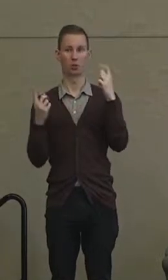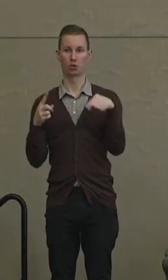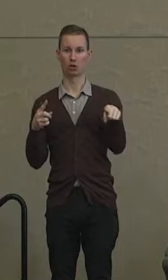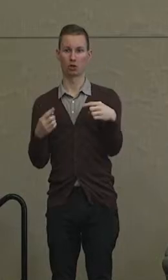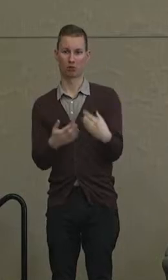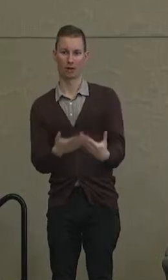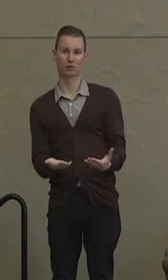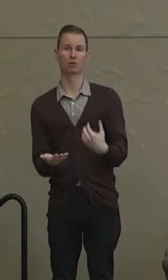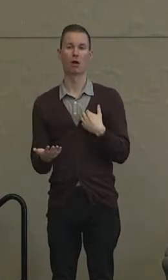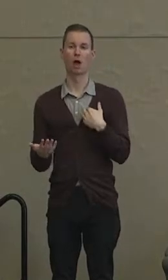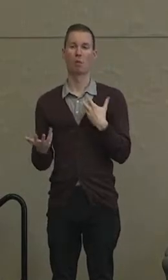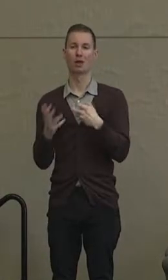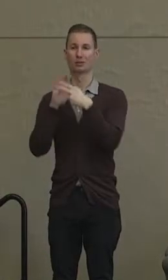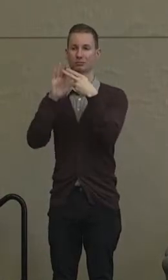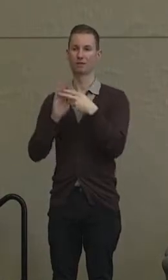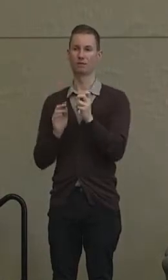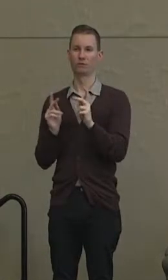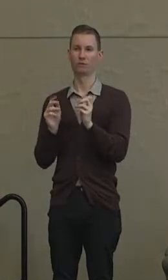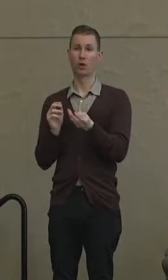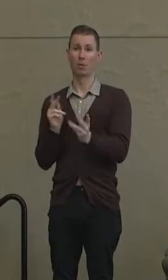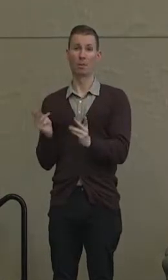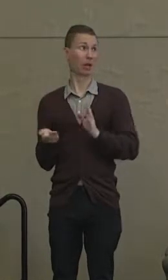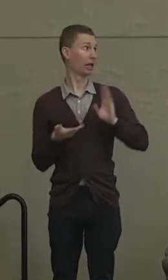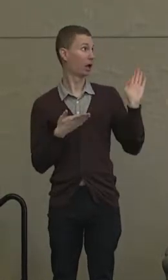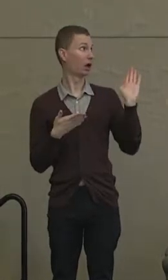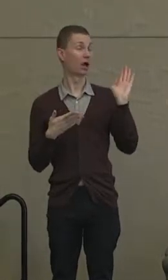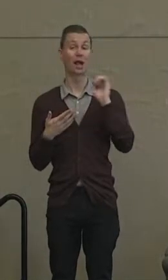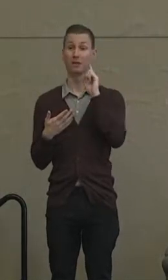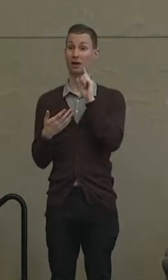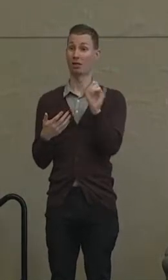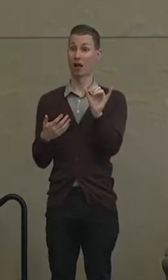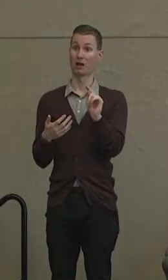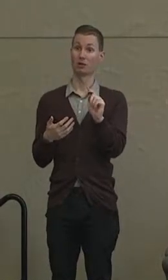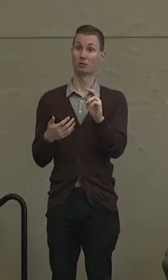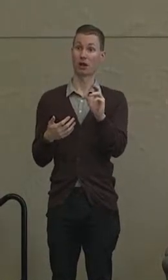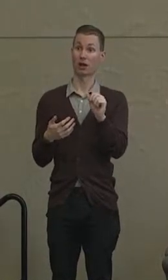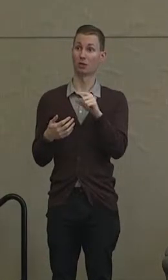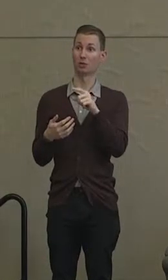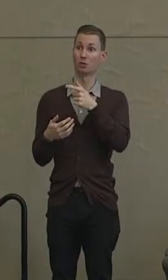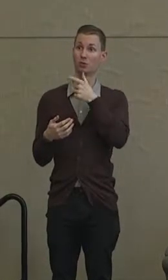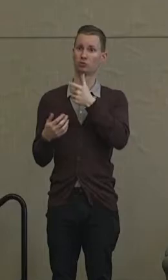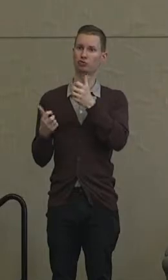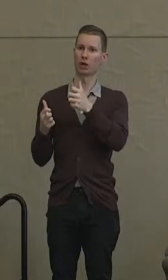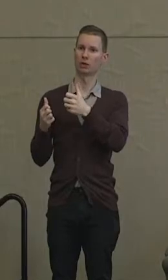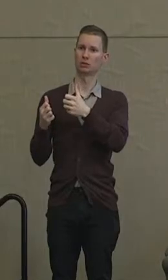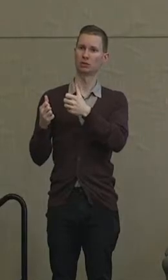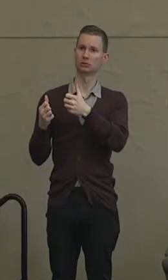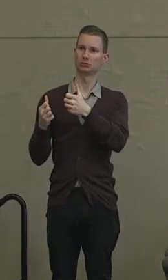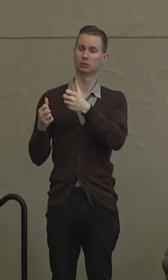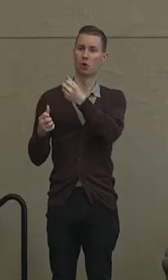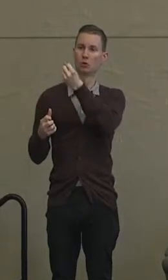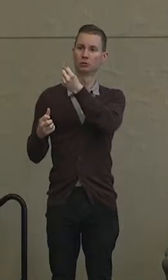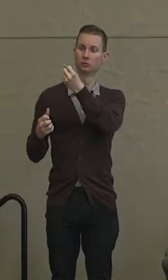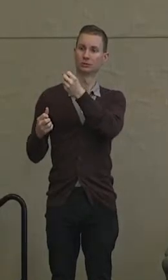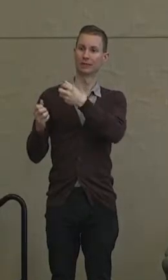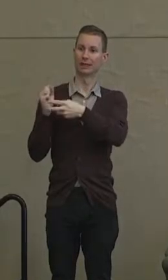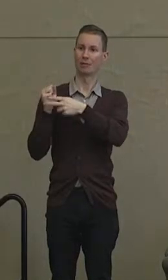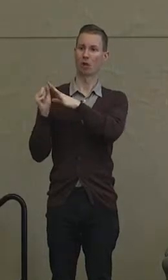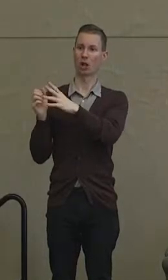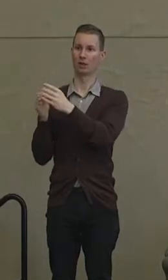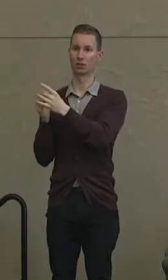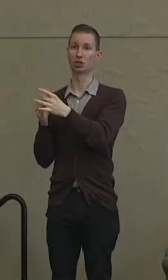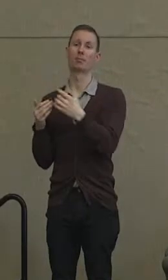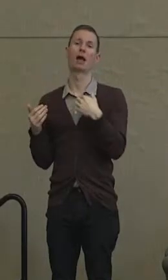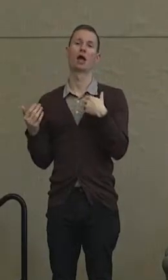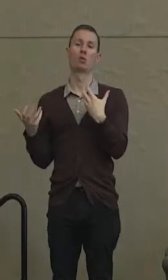going to highlight a couple people because I think, like Tirana holding on to her leadership, I want to center the voices of women